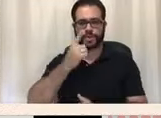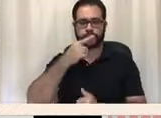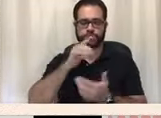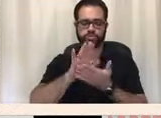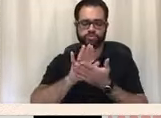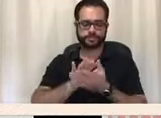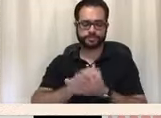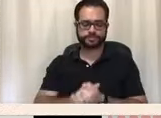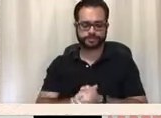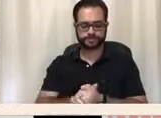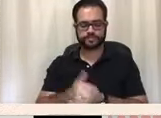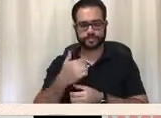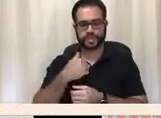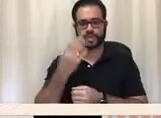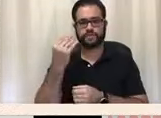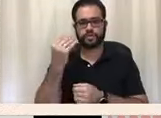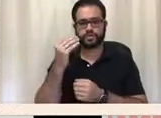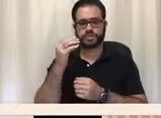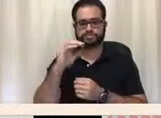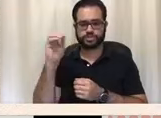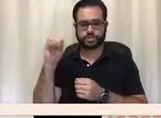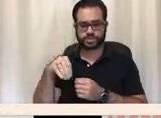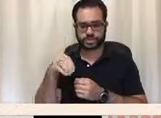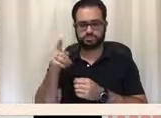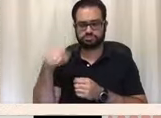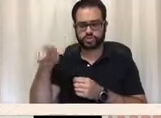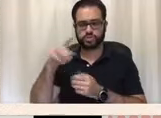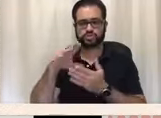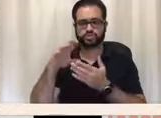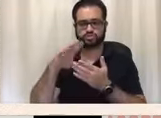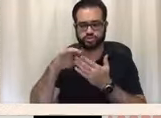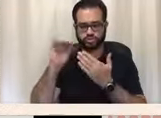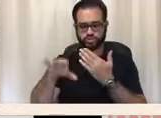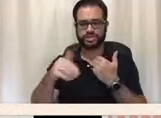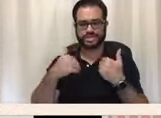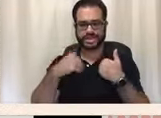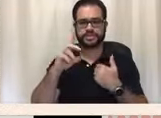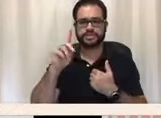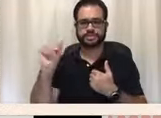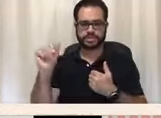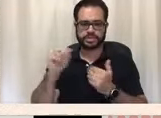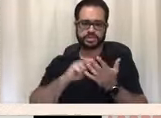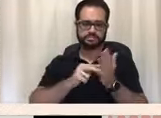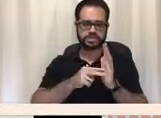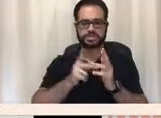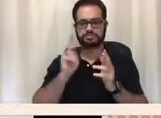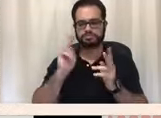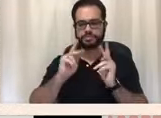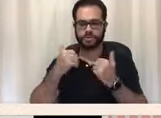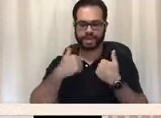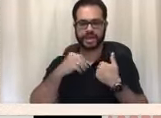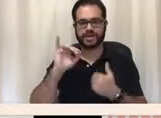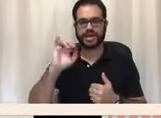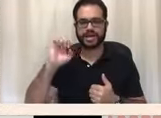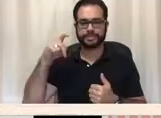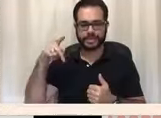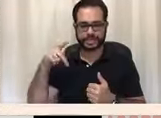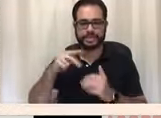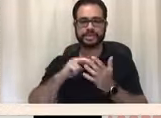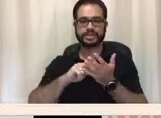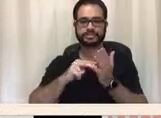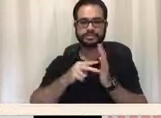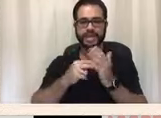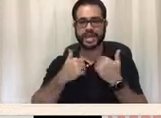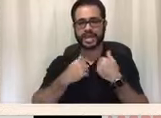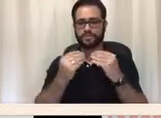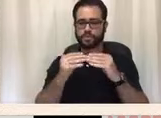14% of those students are students with disabilities, which would mean students with IEPs. So we're looking at over 400,000